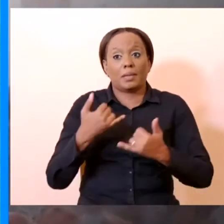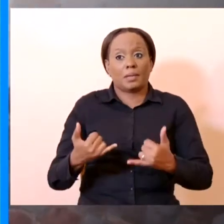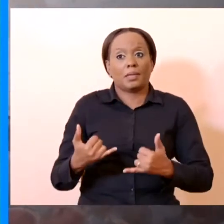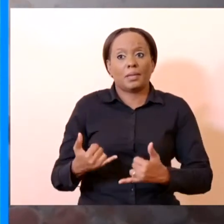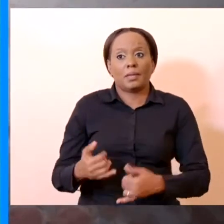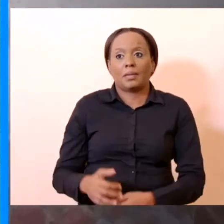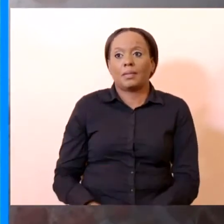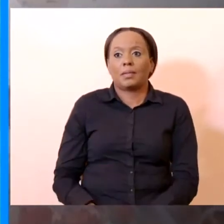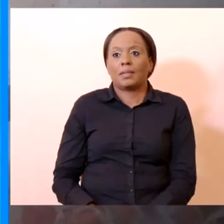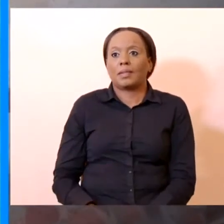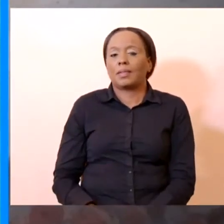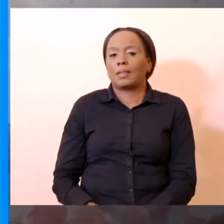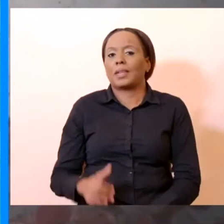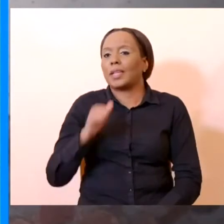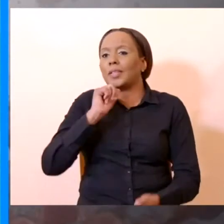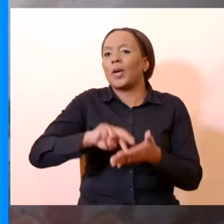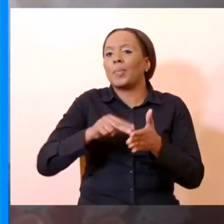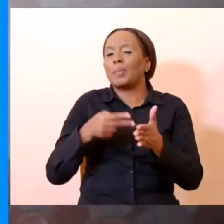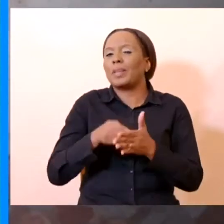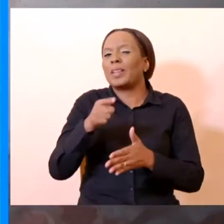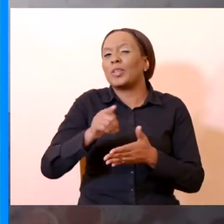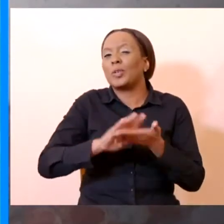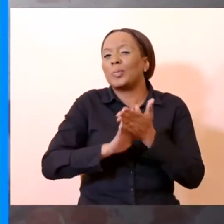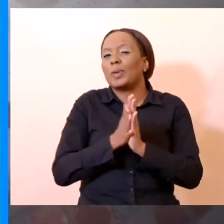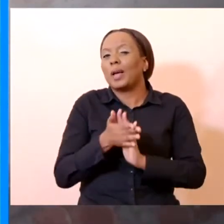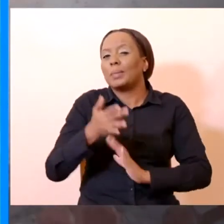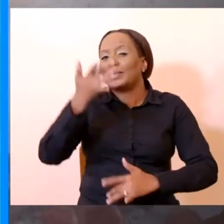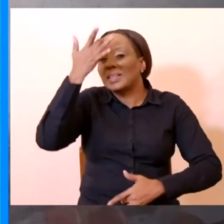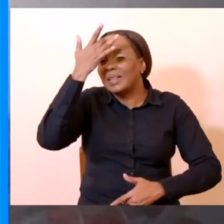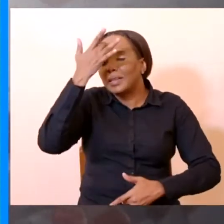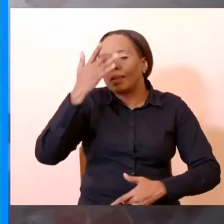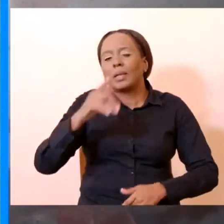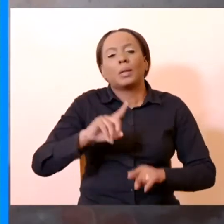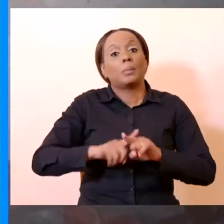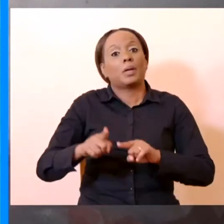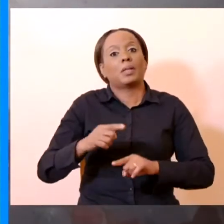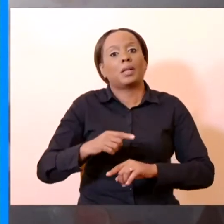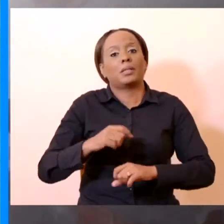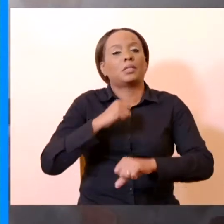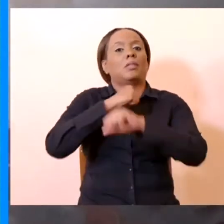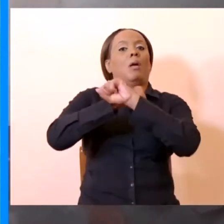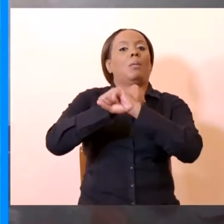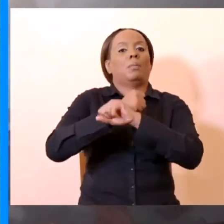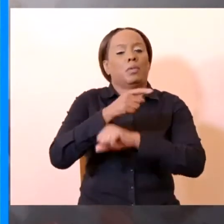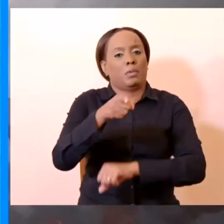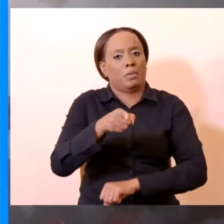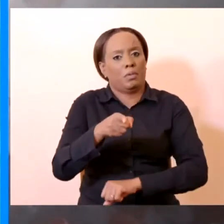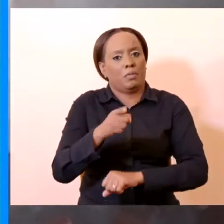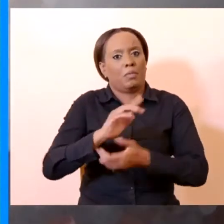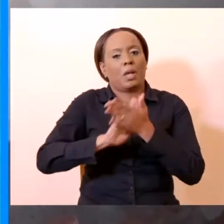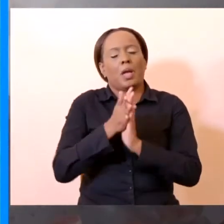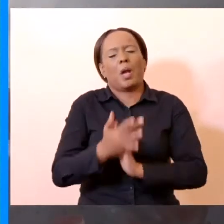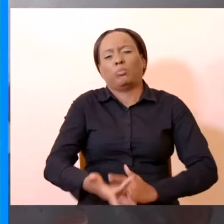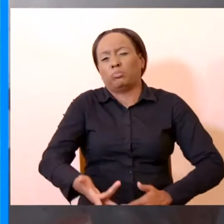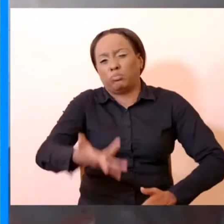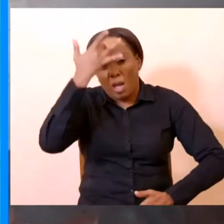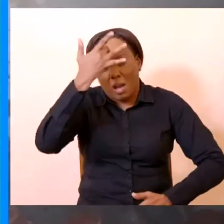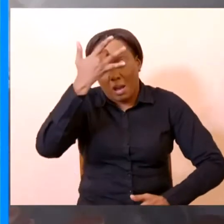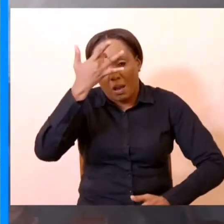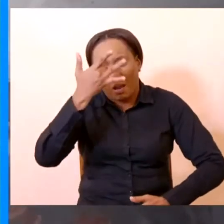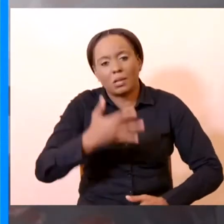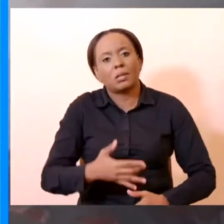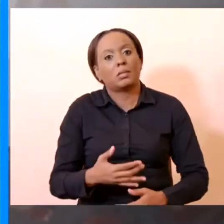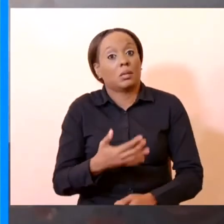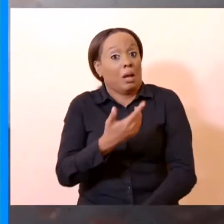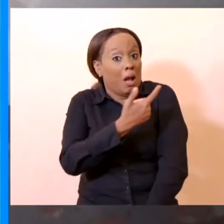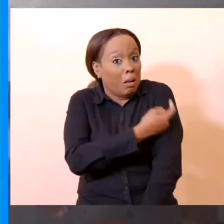you from getting the actual illness. They just prevent you from getting very sick from the illness. So the AstraZeneca vaccine is an